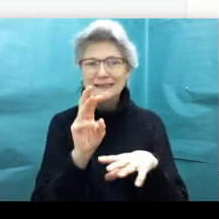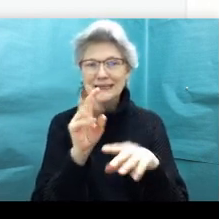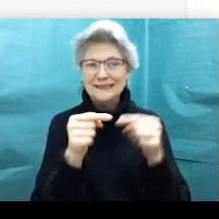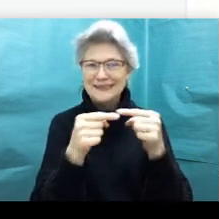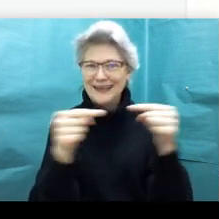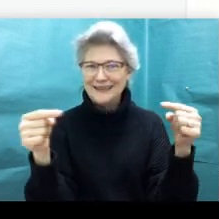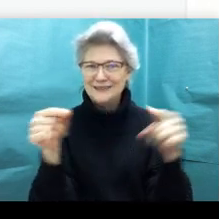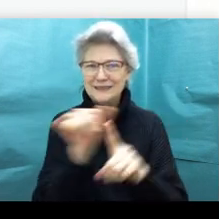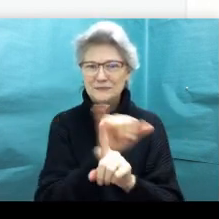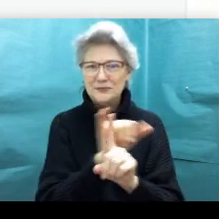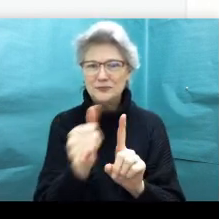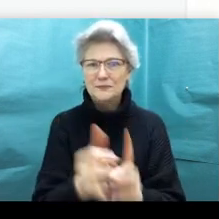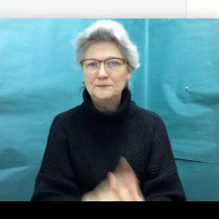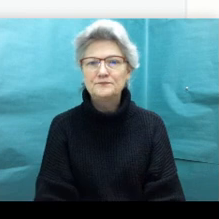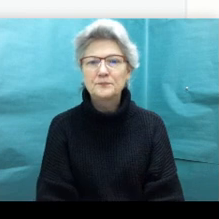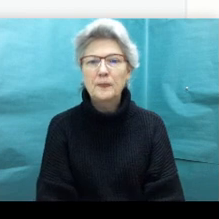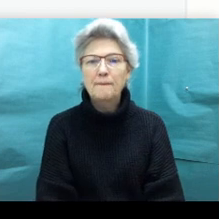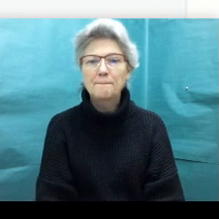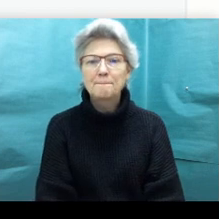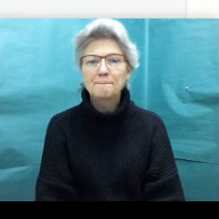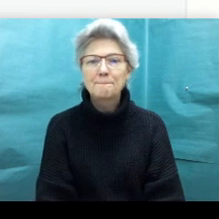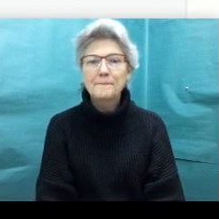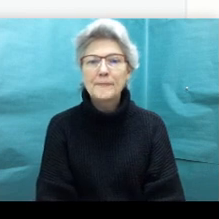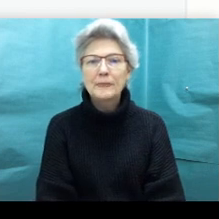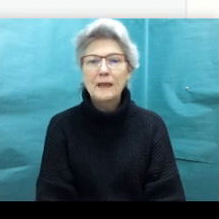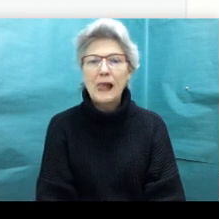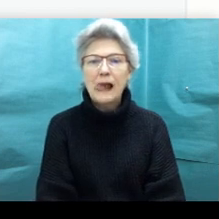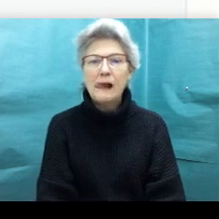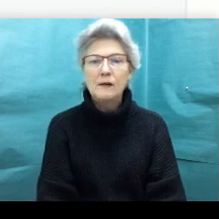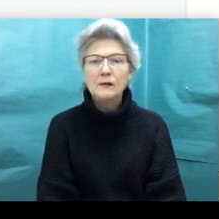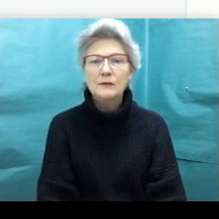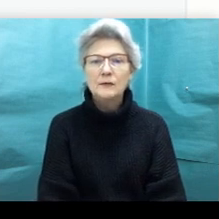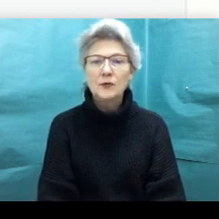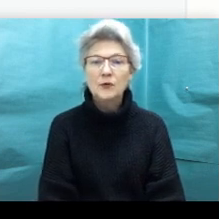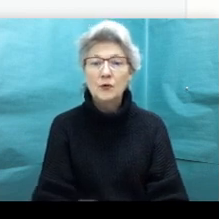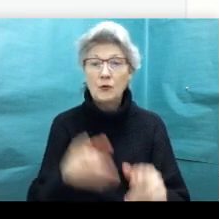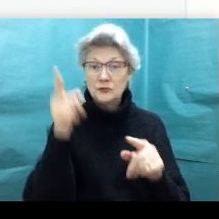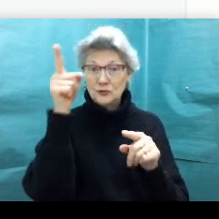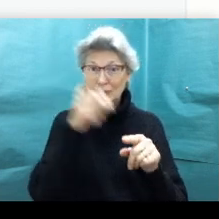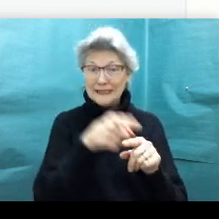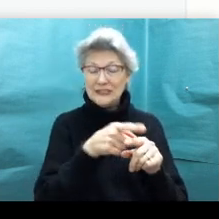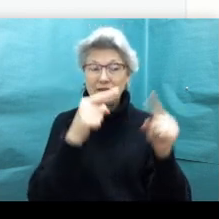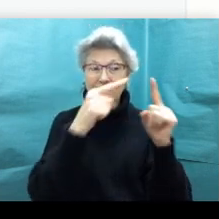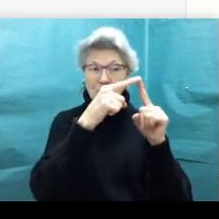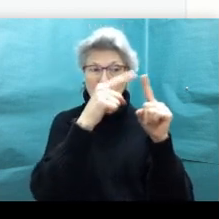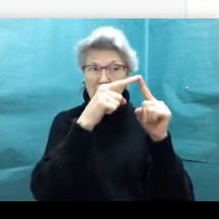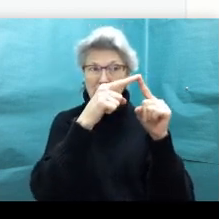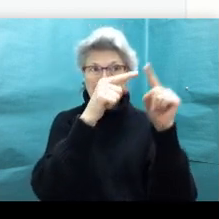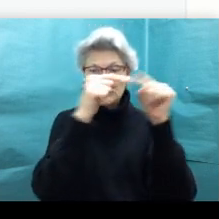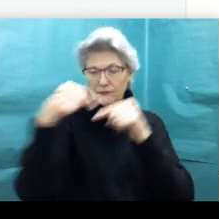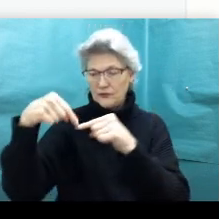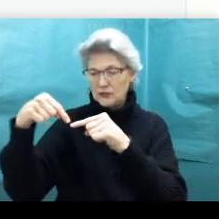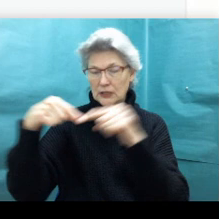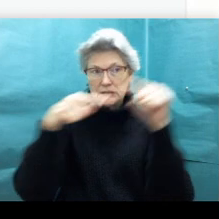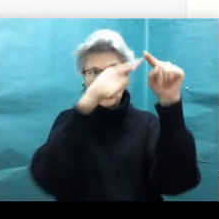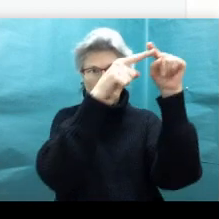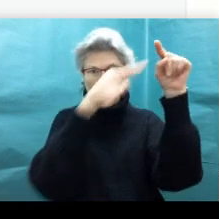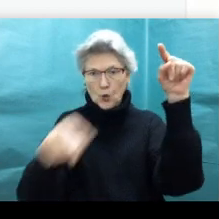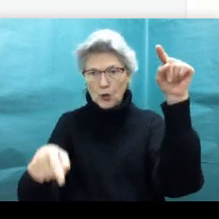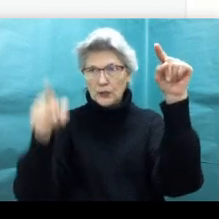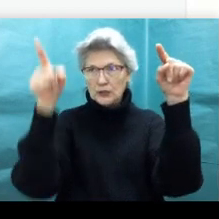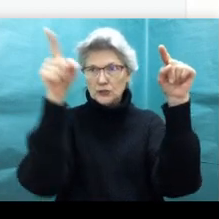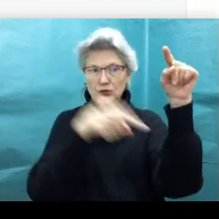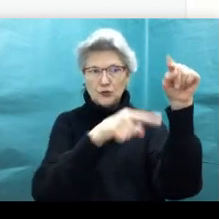of symmetry, okay? Because we were able to cross through each vertex and find lines of